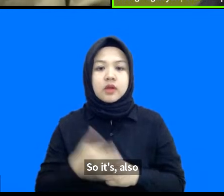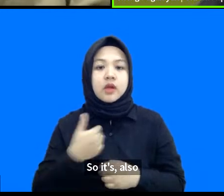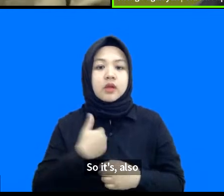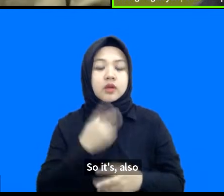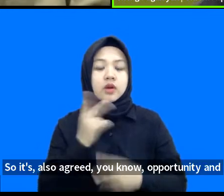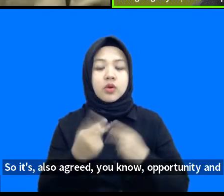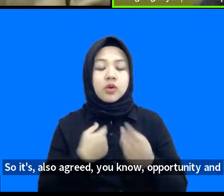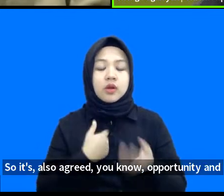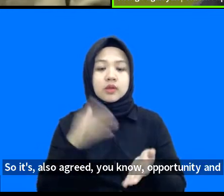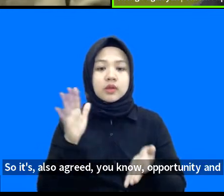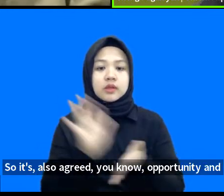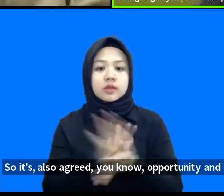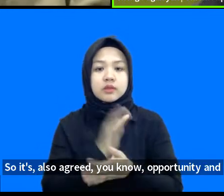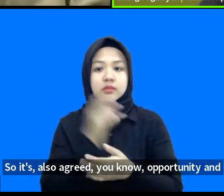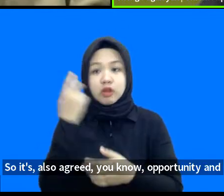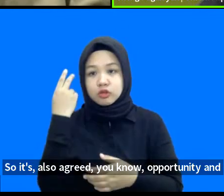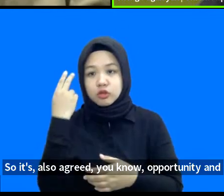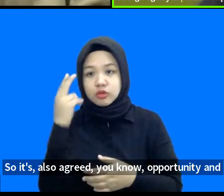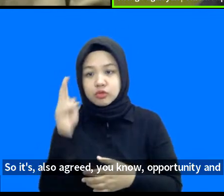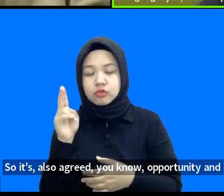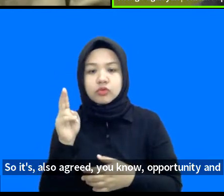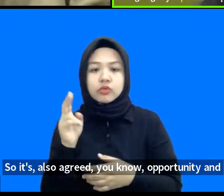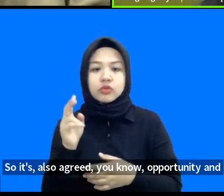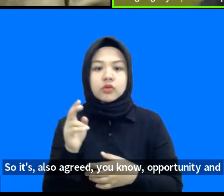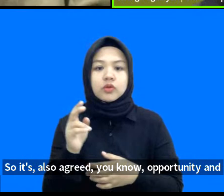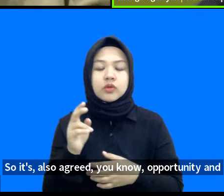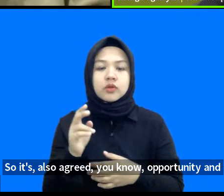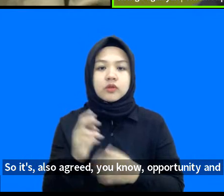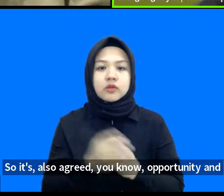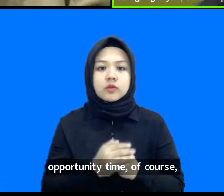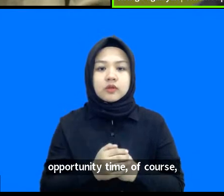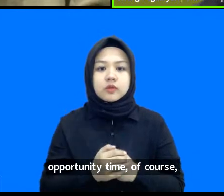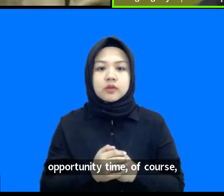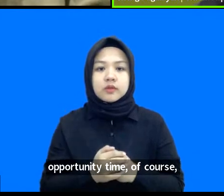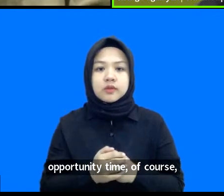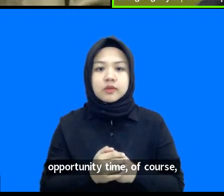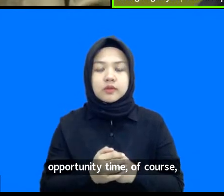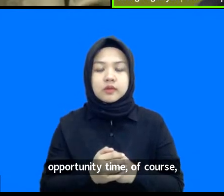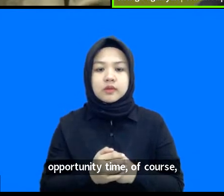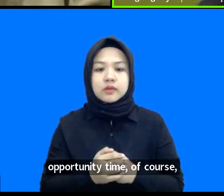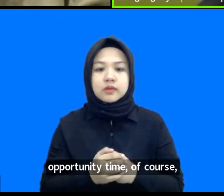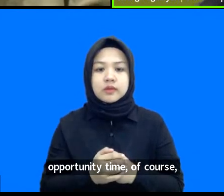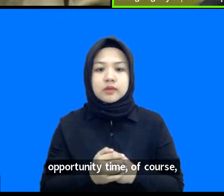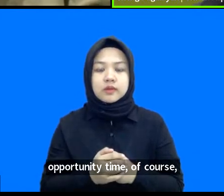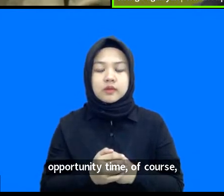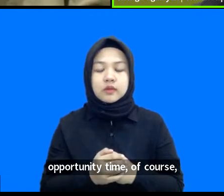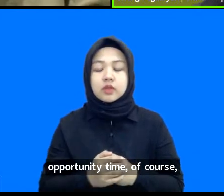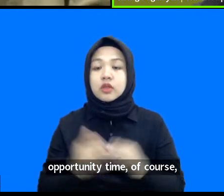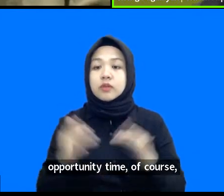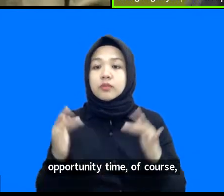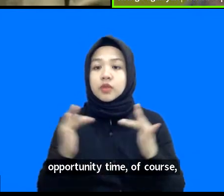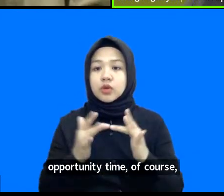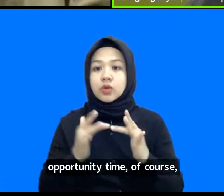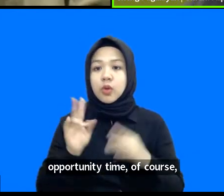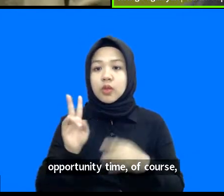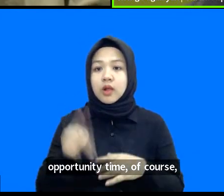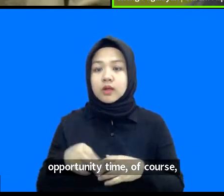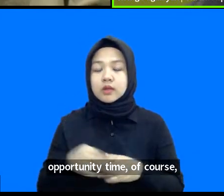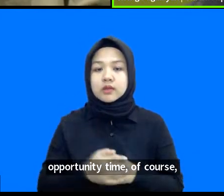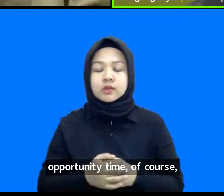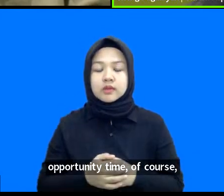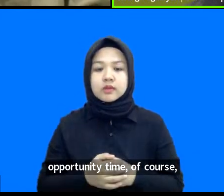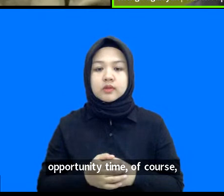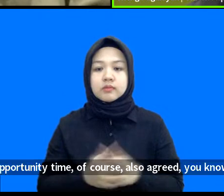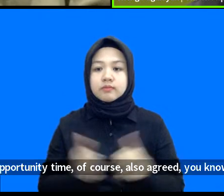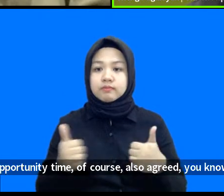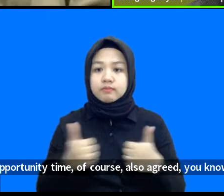to reconnect and try to socialize and collaborate with our work on just energy transition. So yeah, I'll